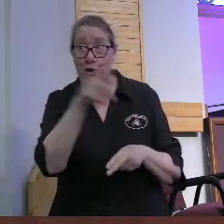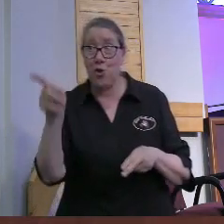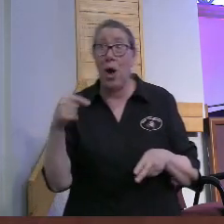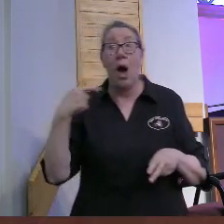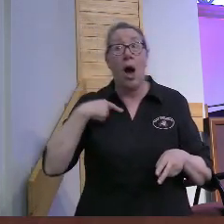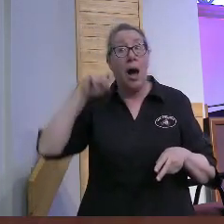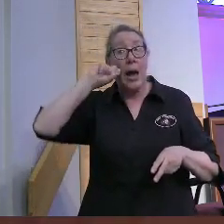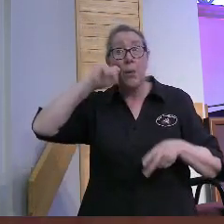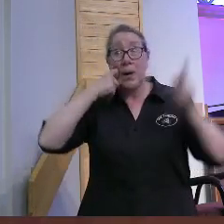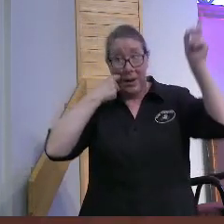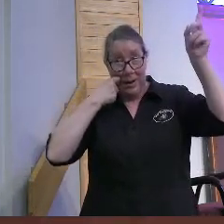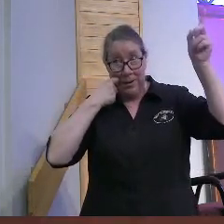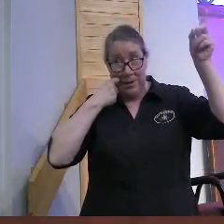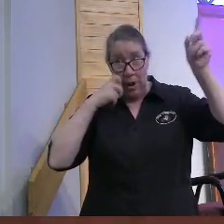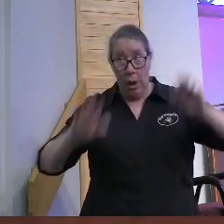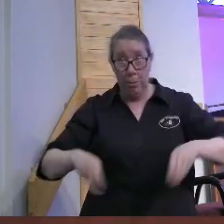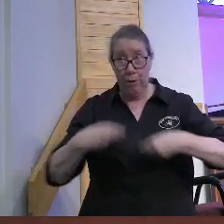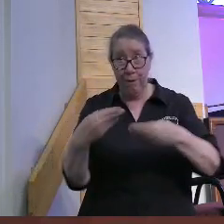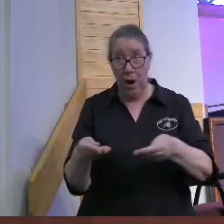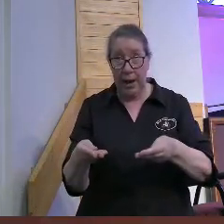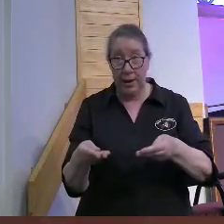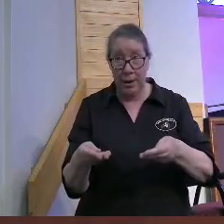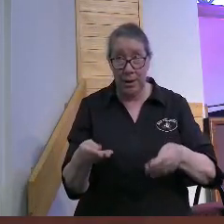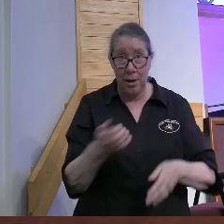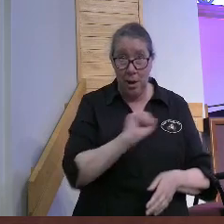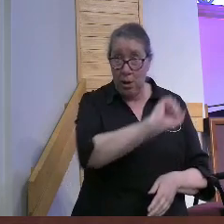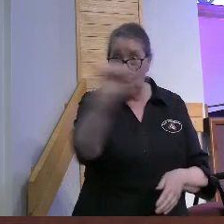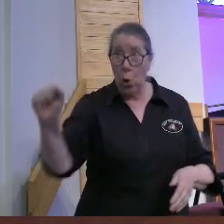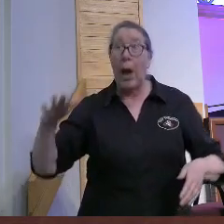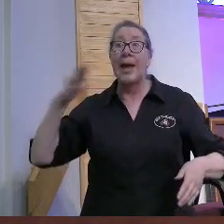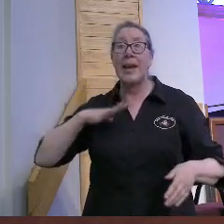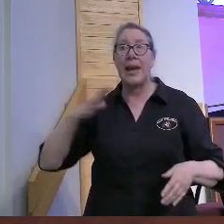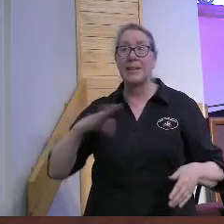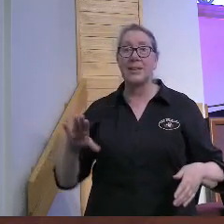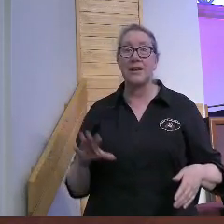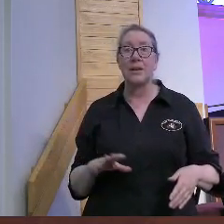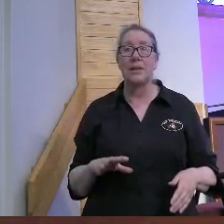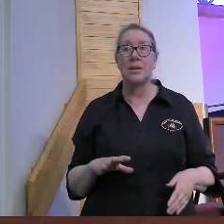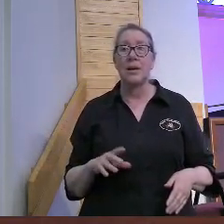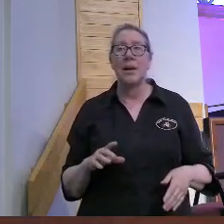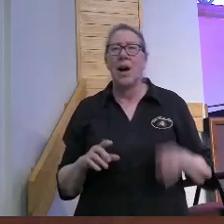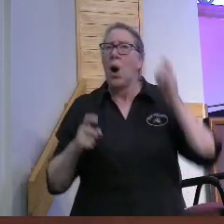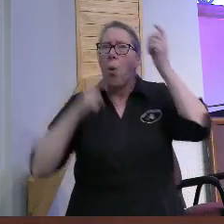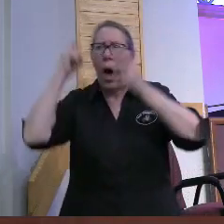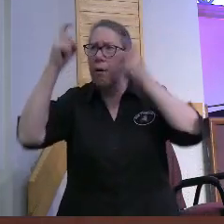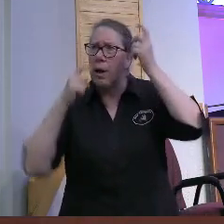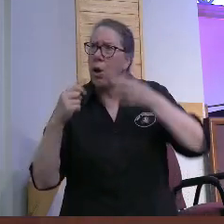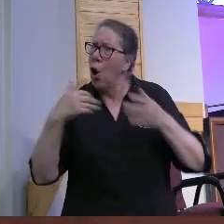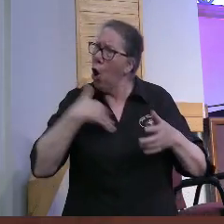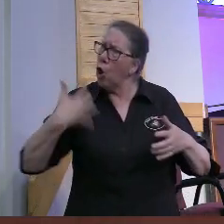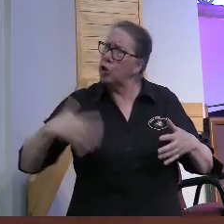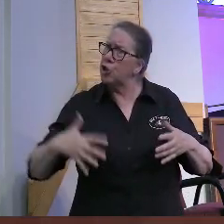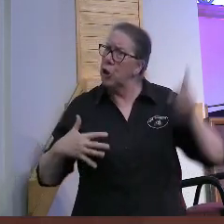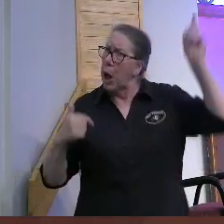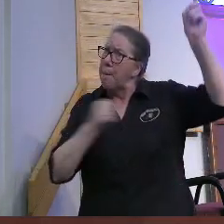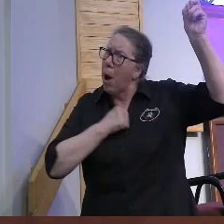My needs. And he says, worry offends me. It offends me. So verse